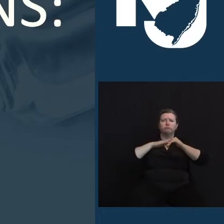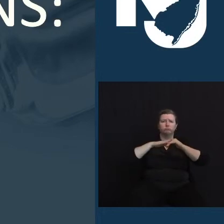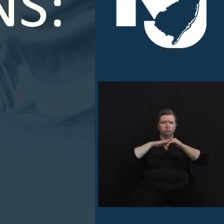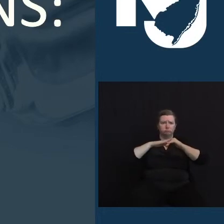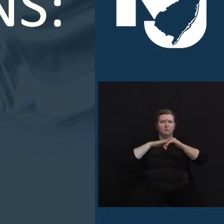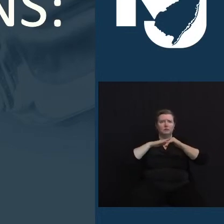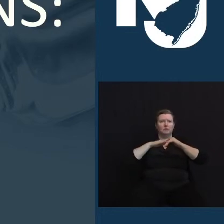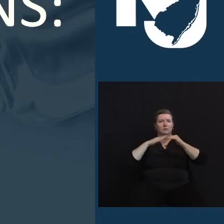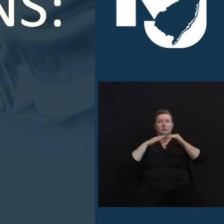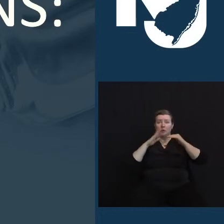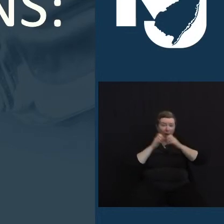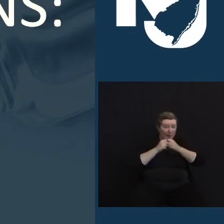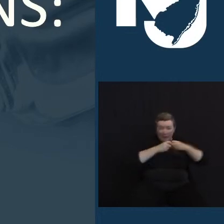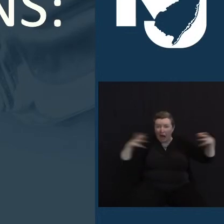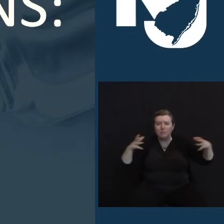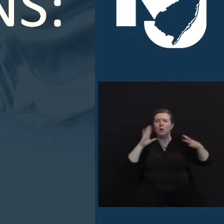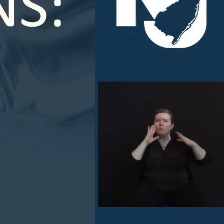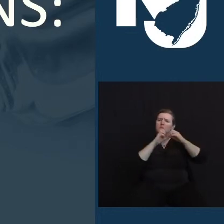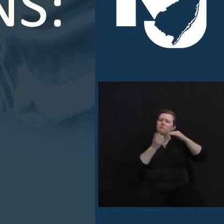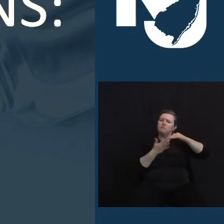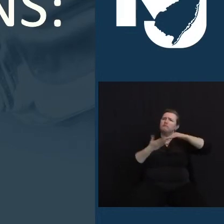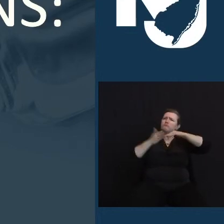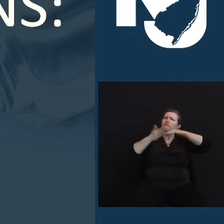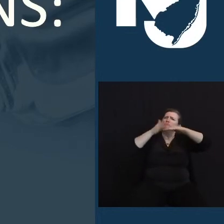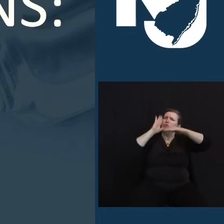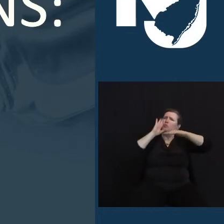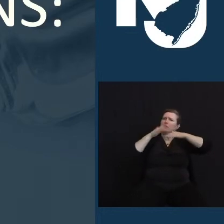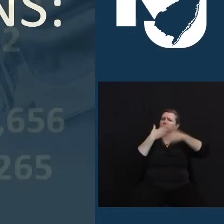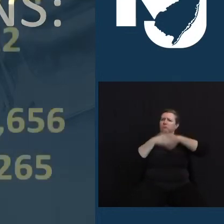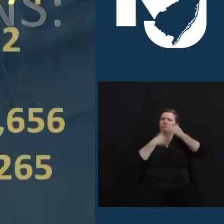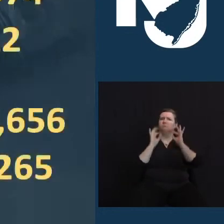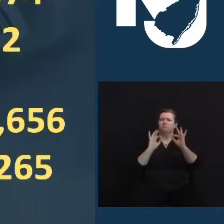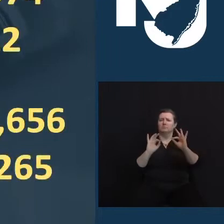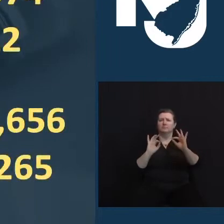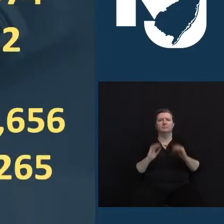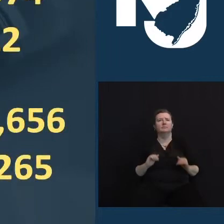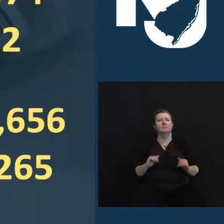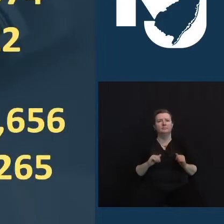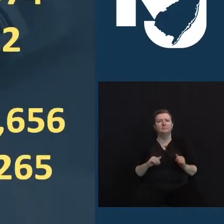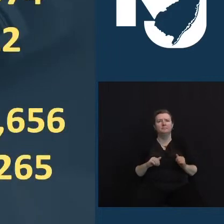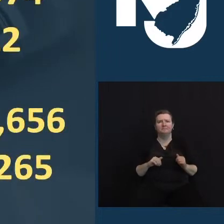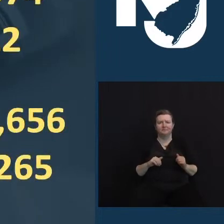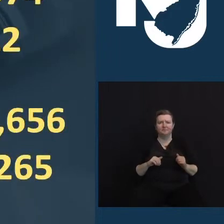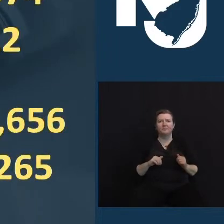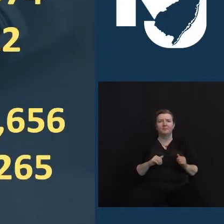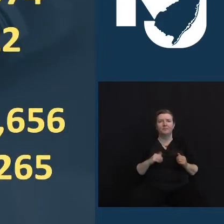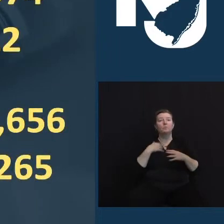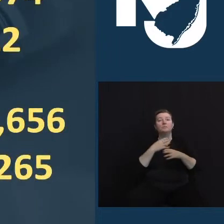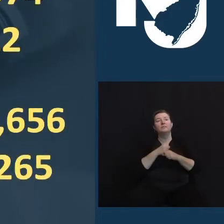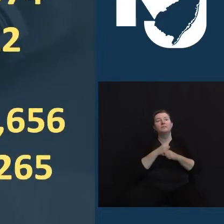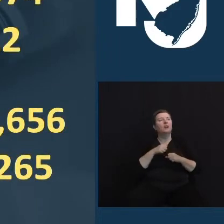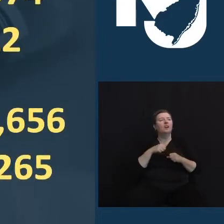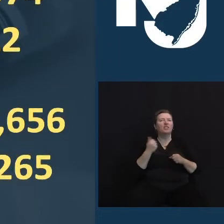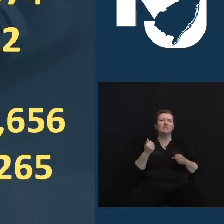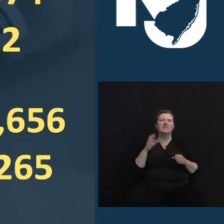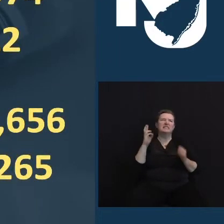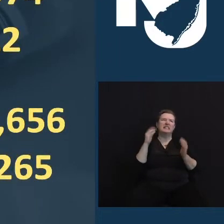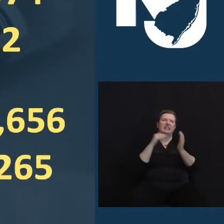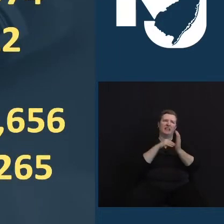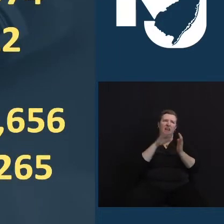exponentially, over the coming weeks. Additionally, this is now on to testing. We've received another